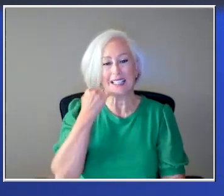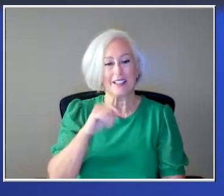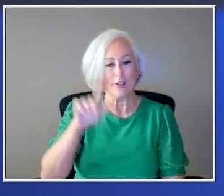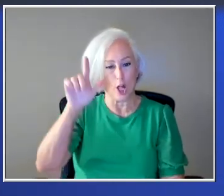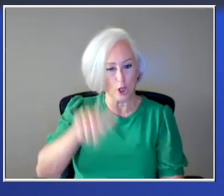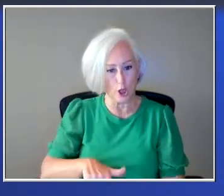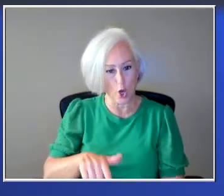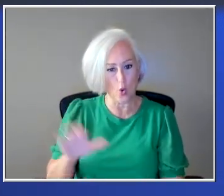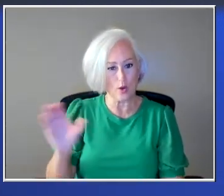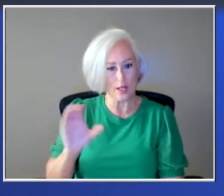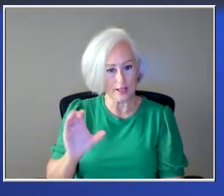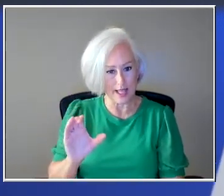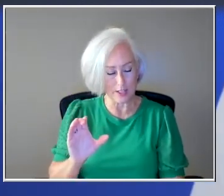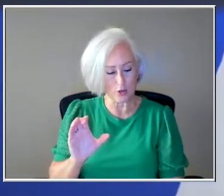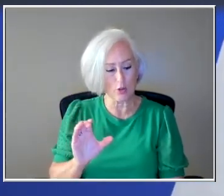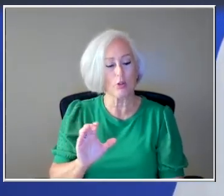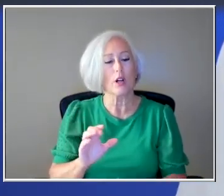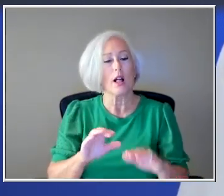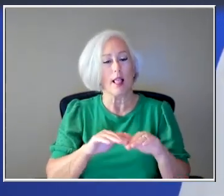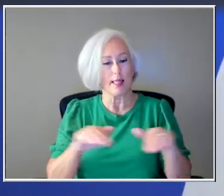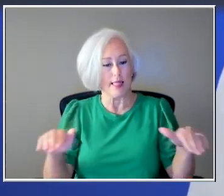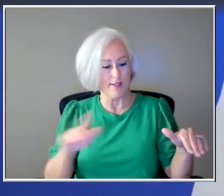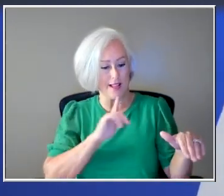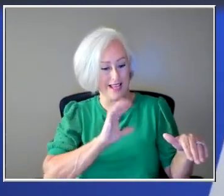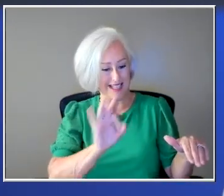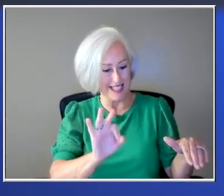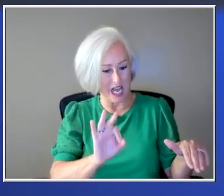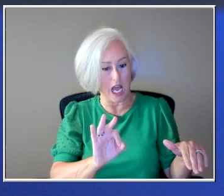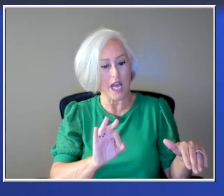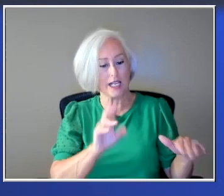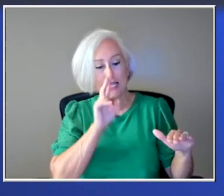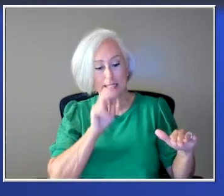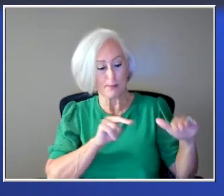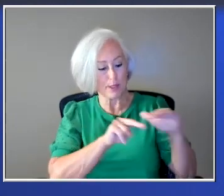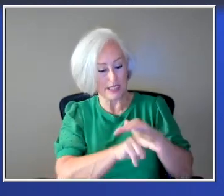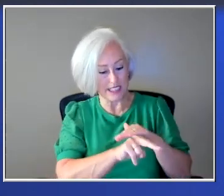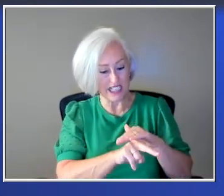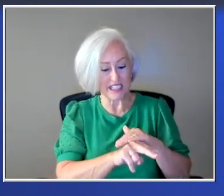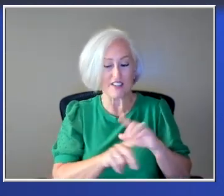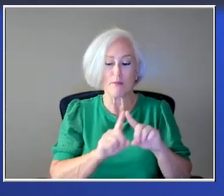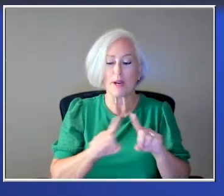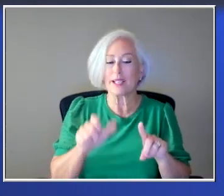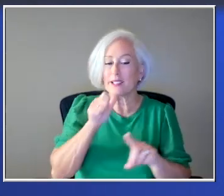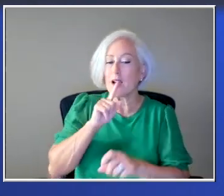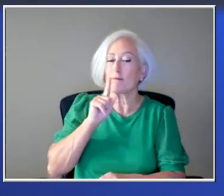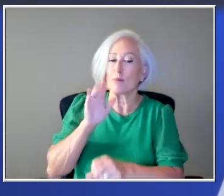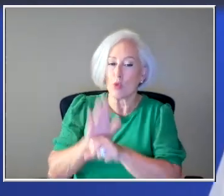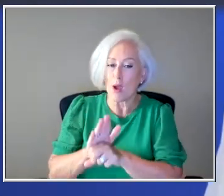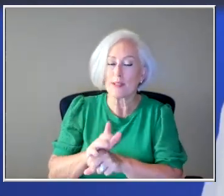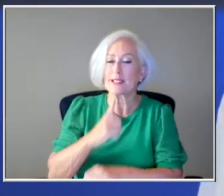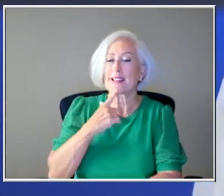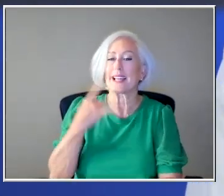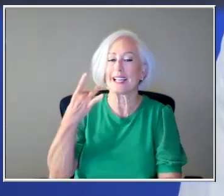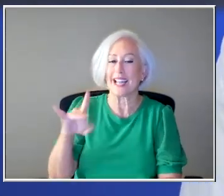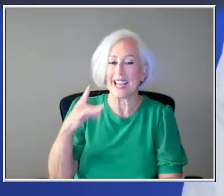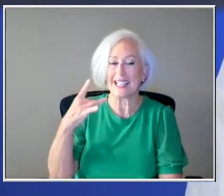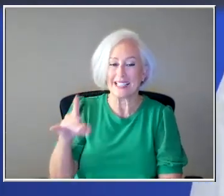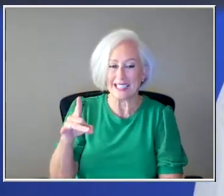but not perfect to say you'll have a low cholesterol level at 18. So it's just keeping track of those changes that